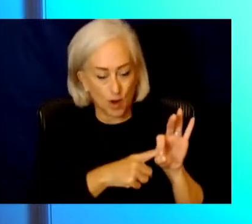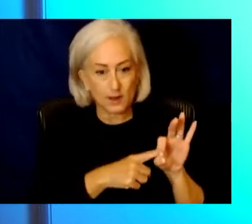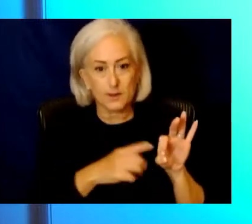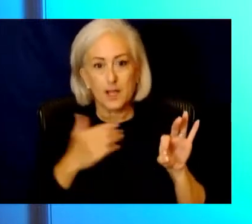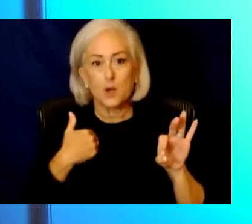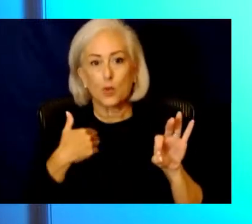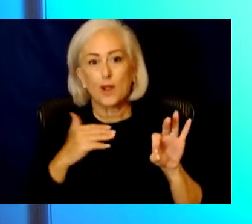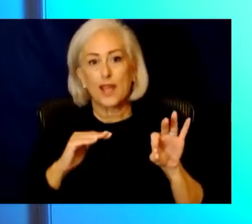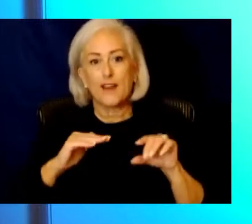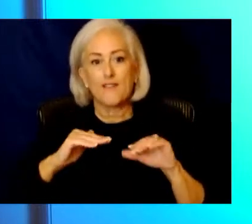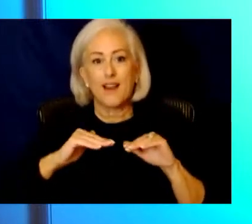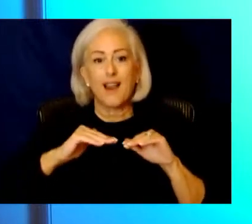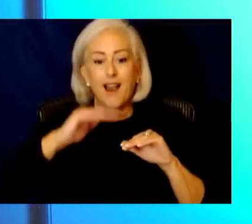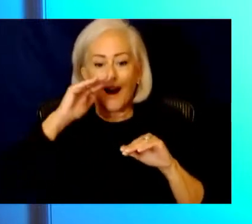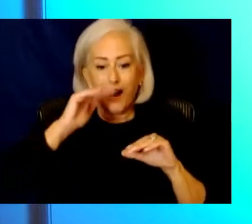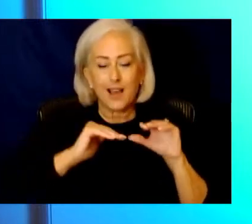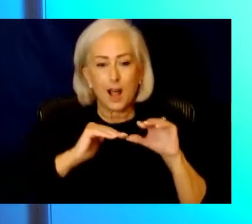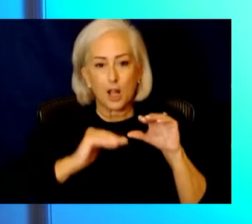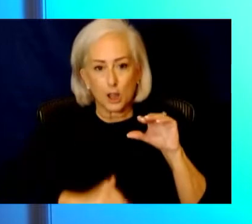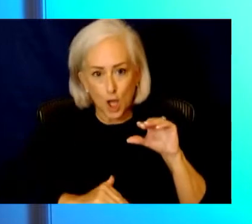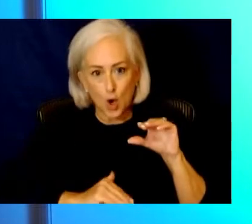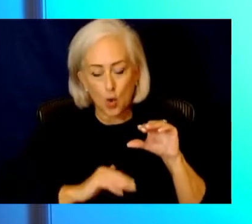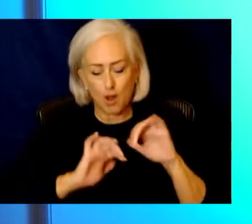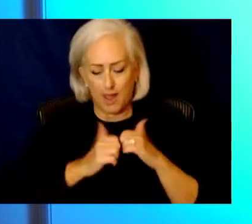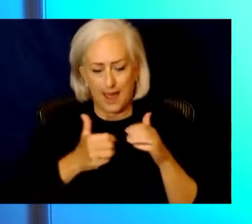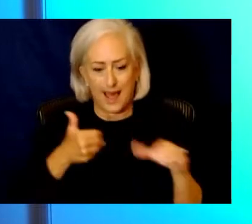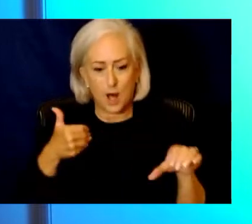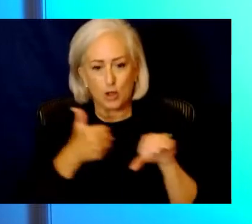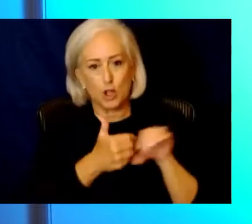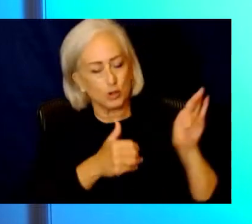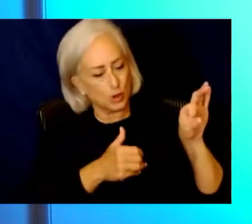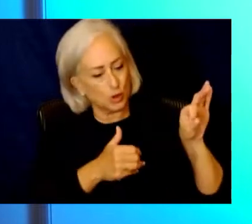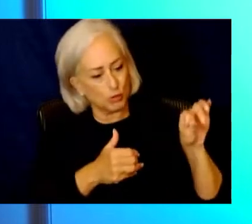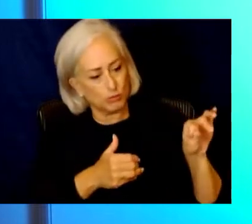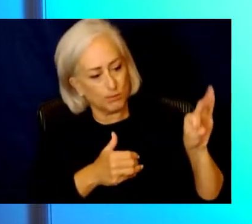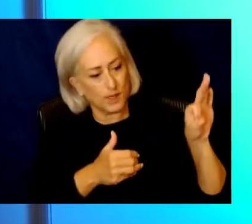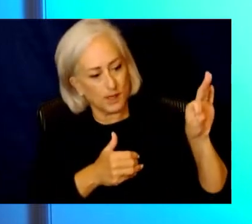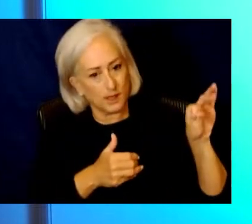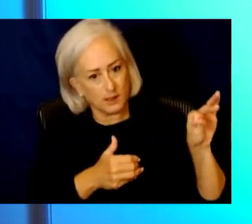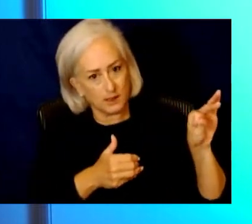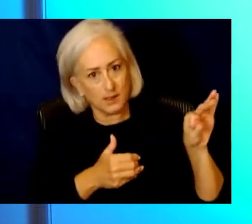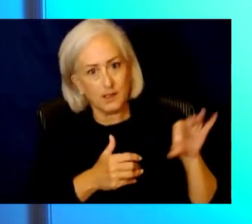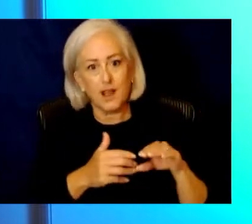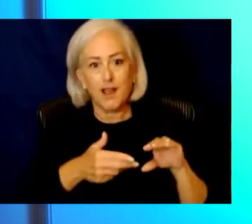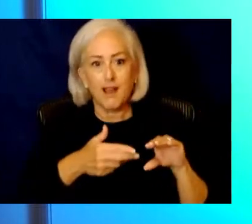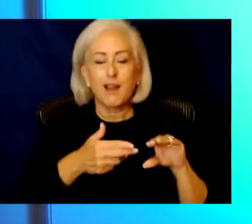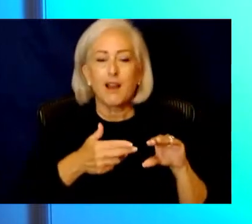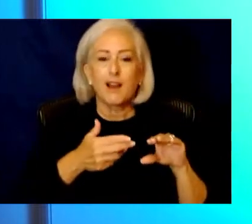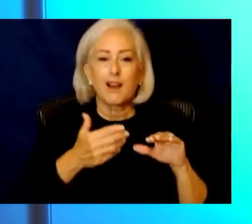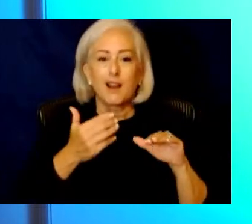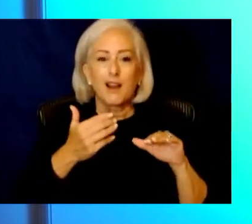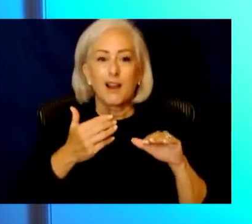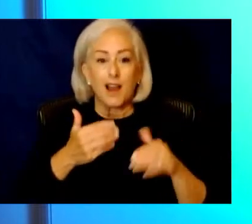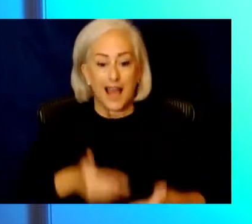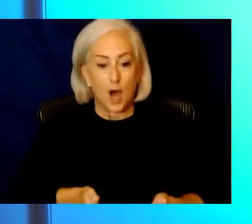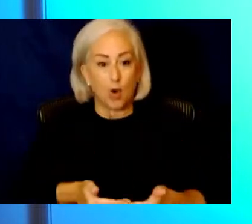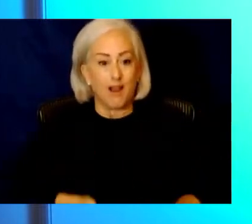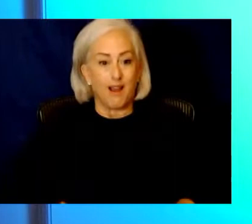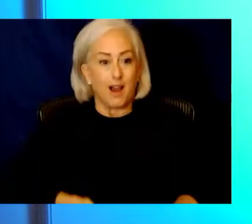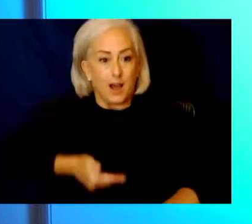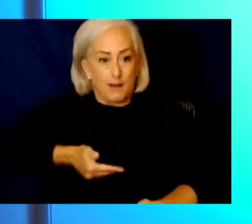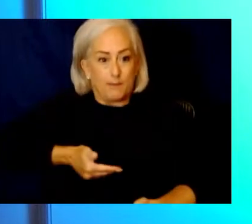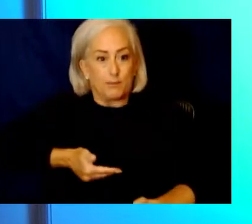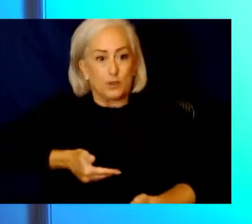to the sphincter or your control muscles it is, how high or close to the up in the belly it is. And so if it's high up in